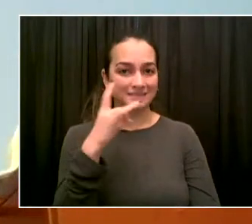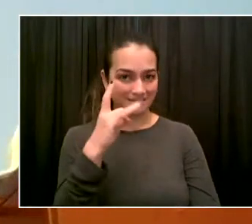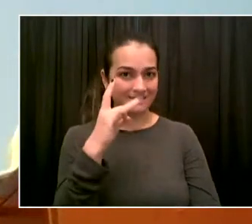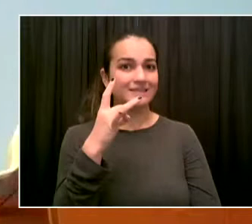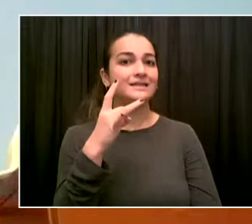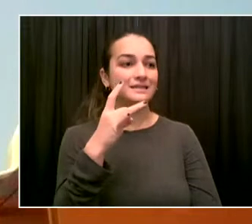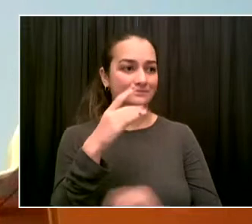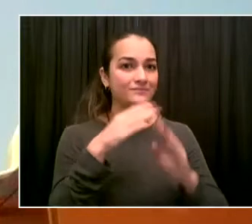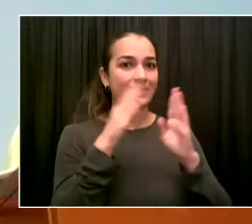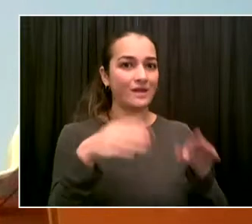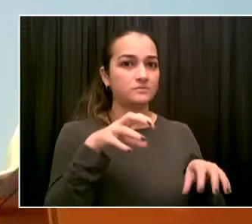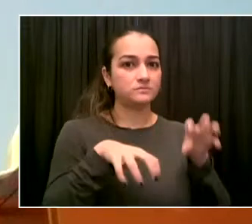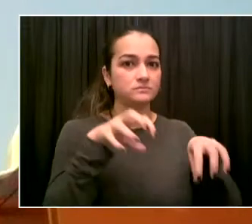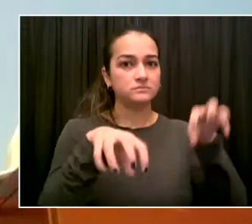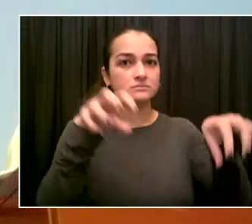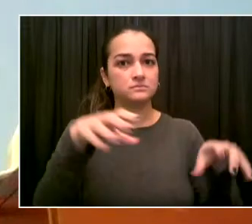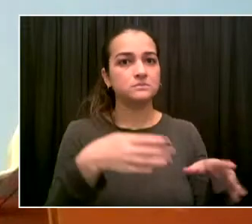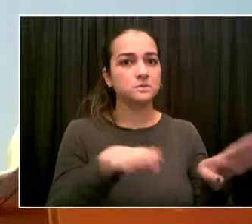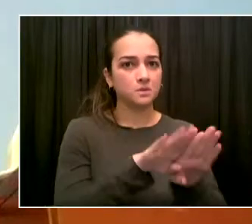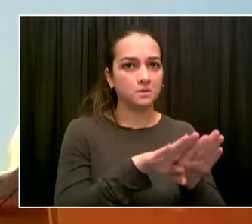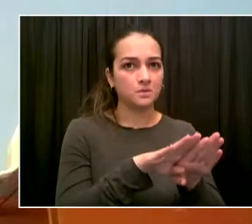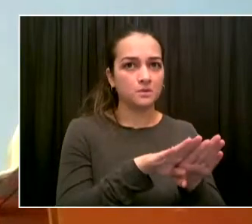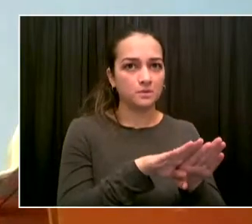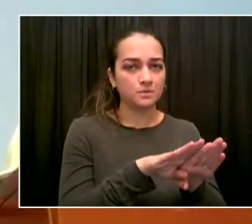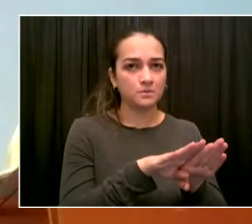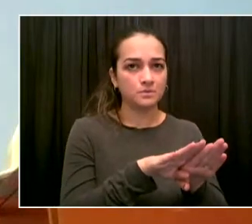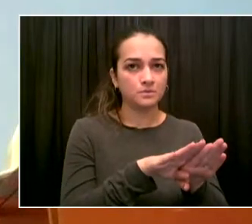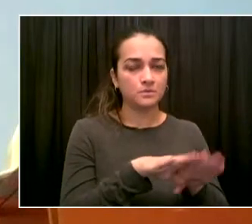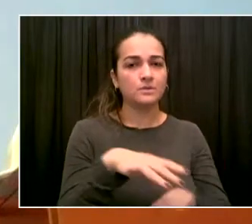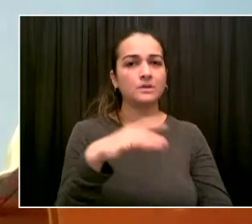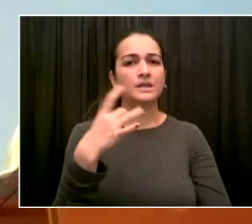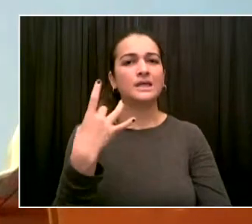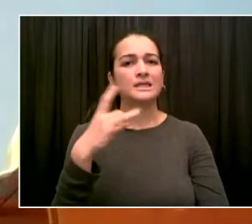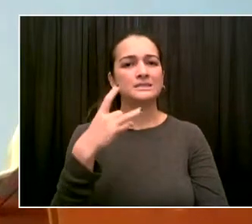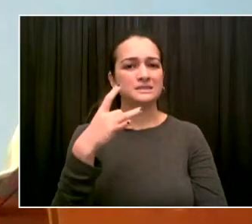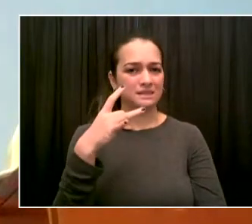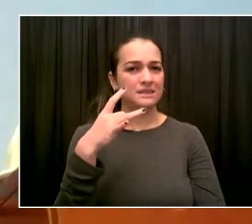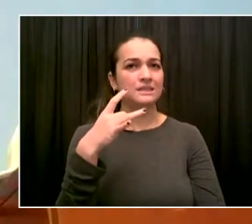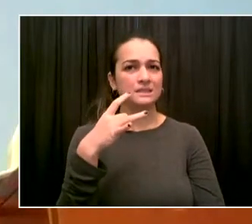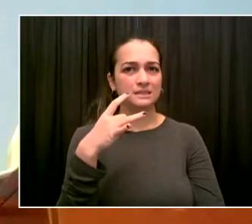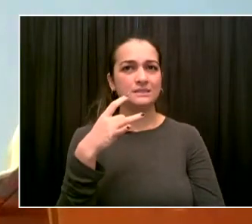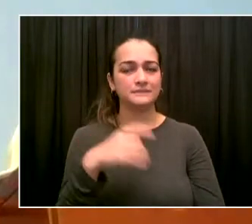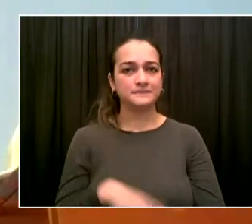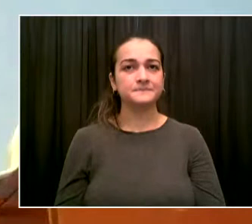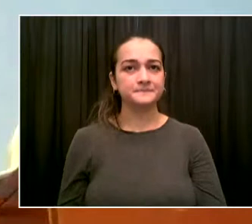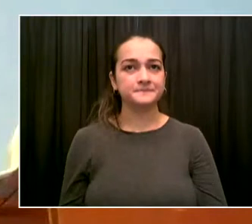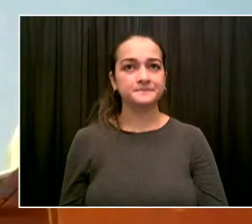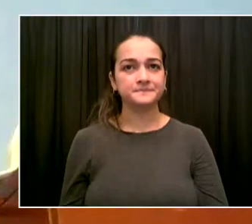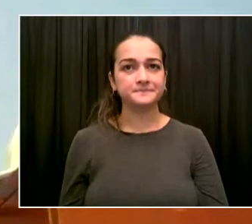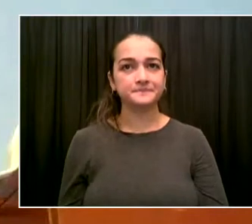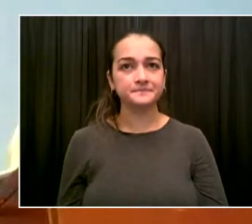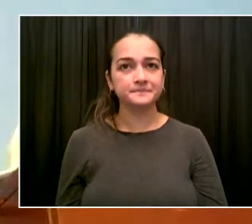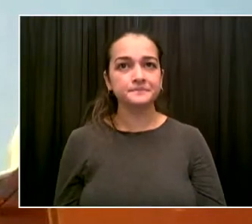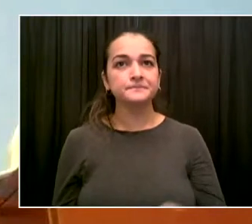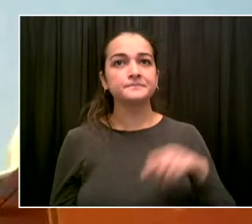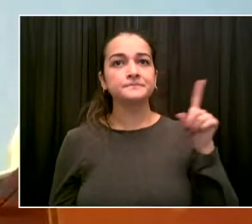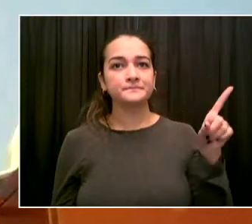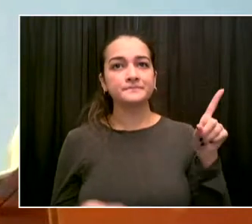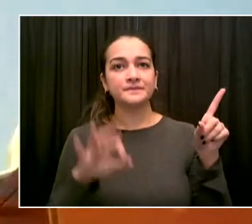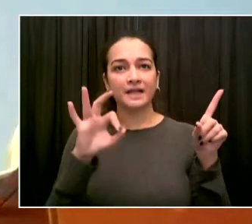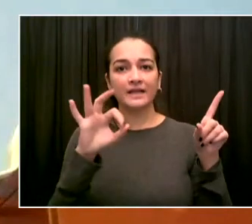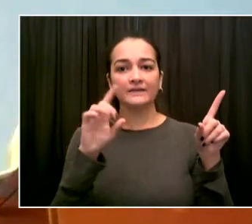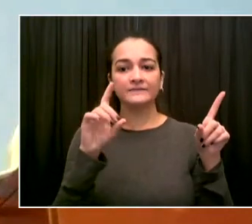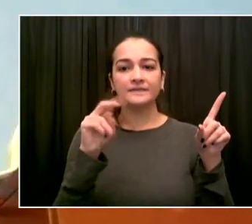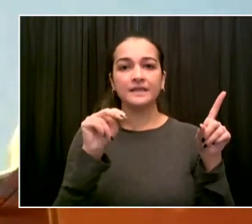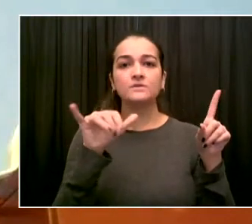closed. The fire department has 350 units. So let's take that in perspective. And if we went back a month on